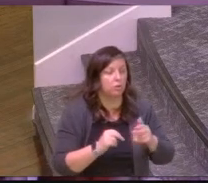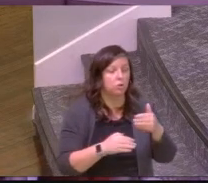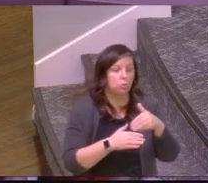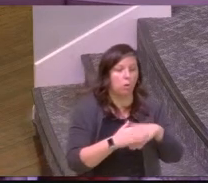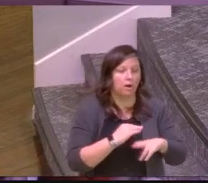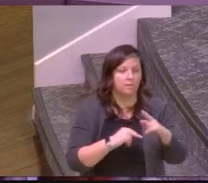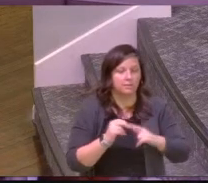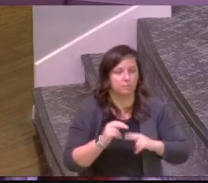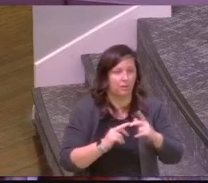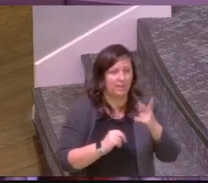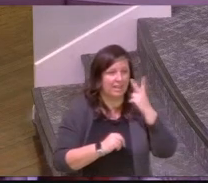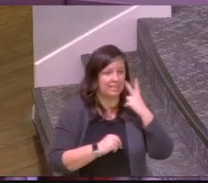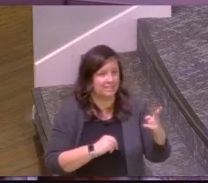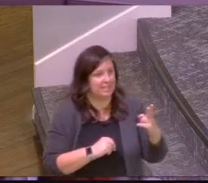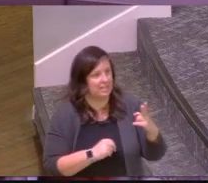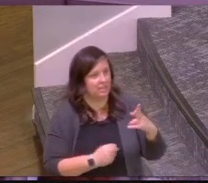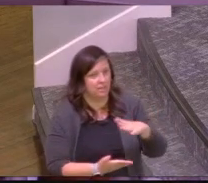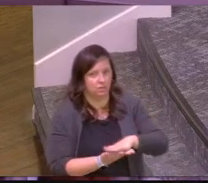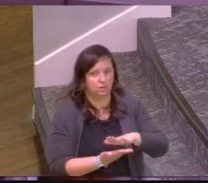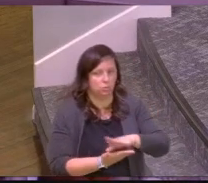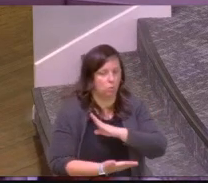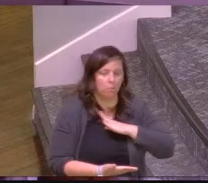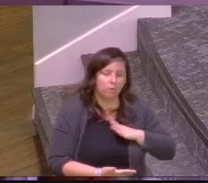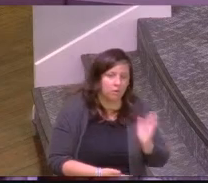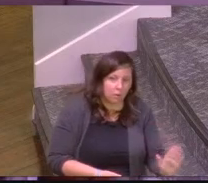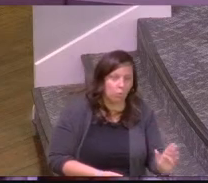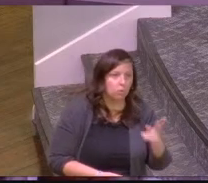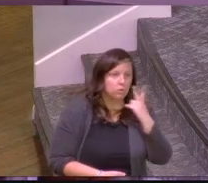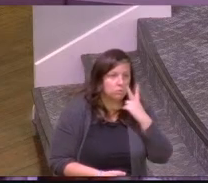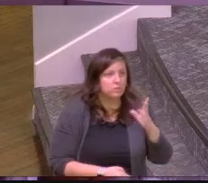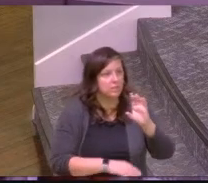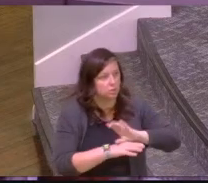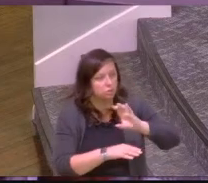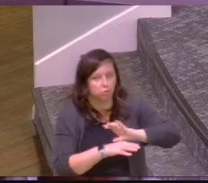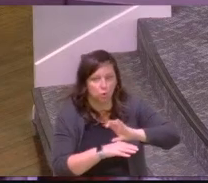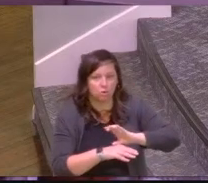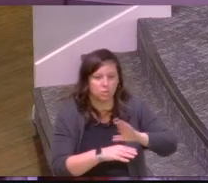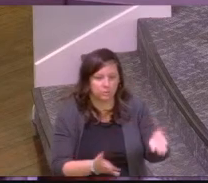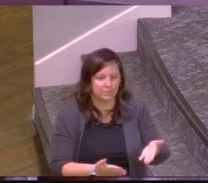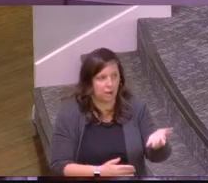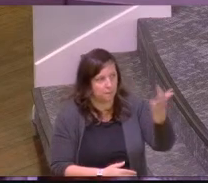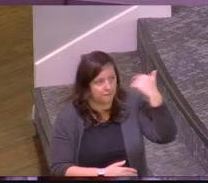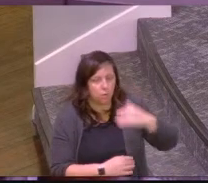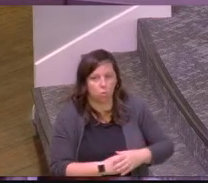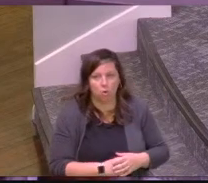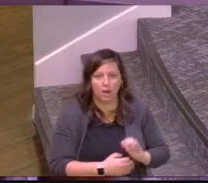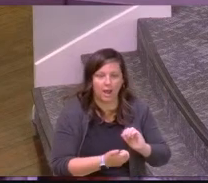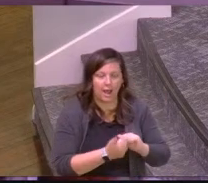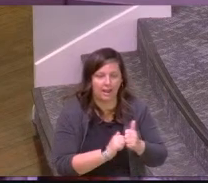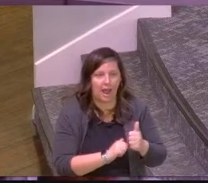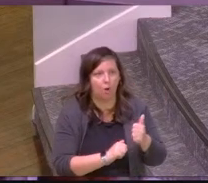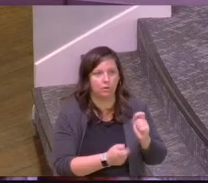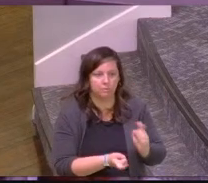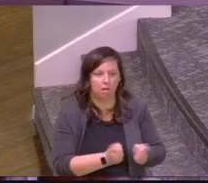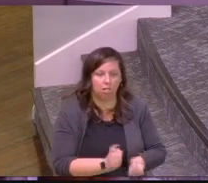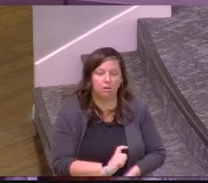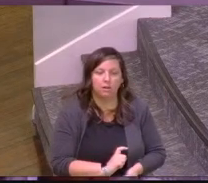sees the school board. They see the church that was here and how it's been repurposed. And they're pleased.